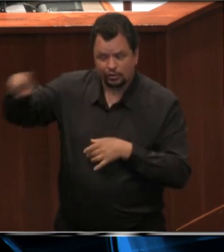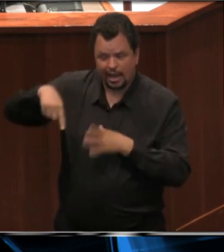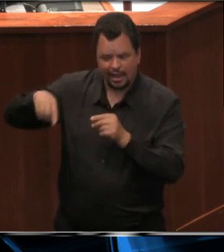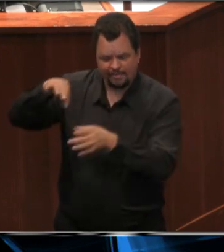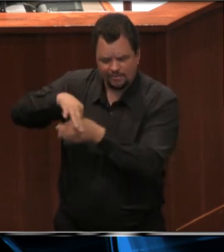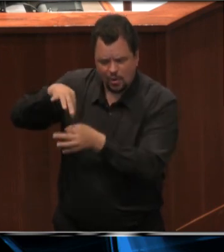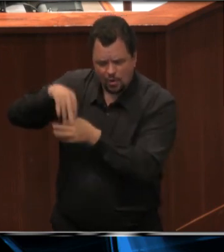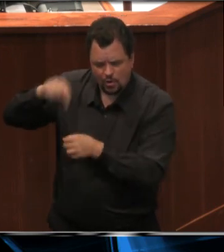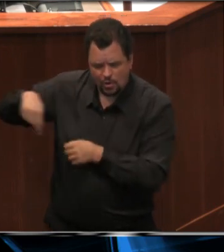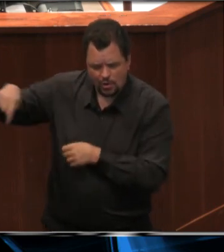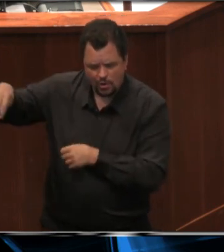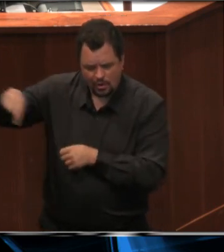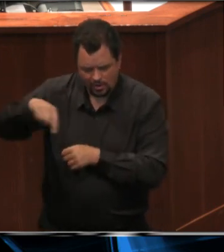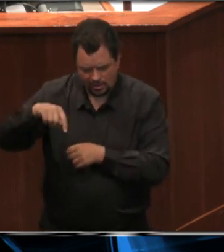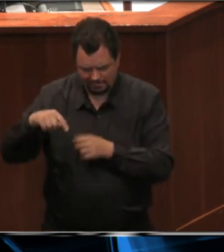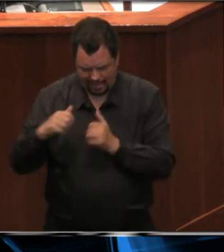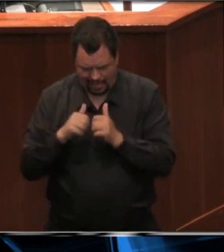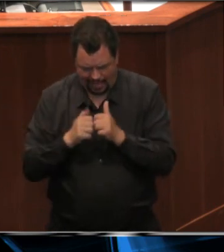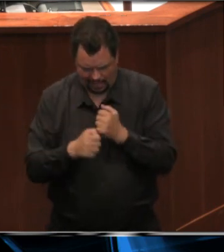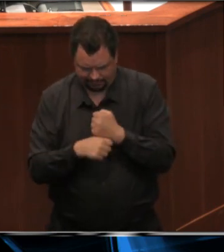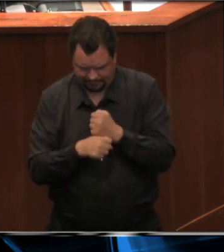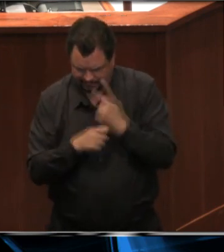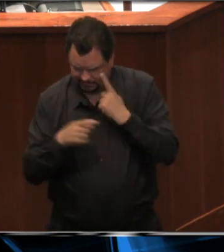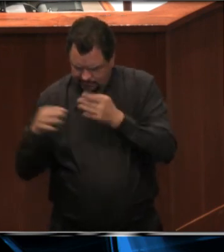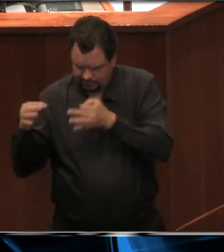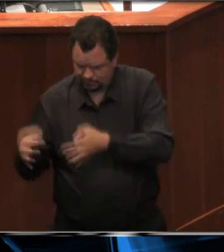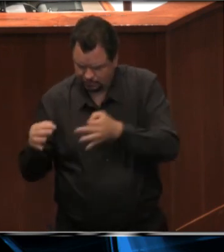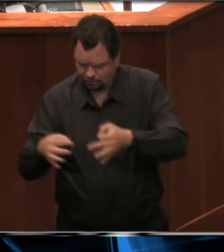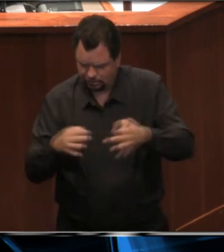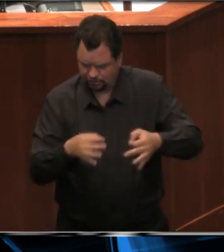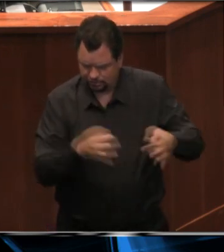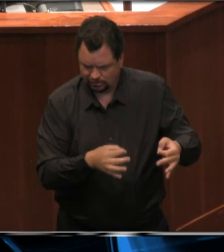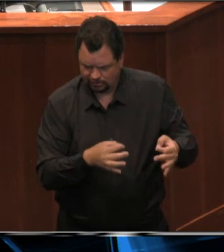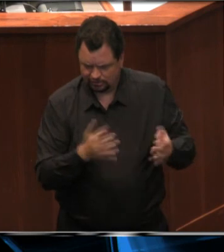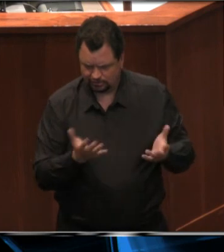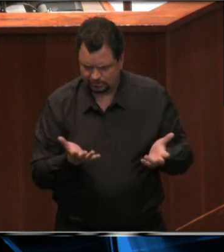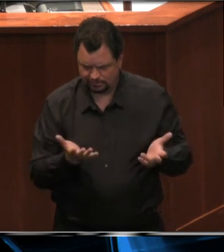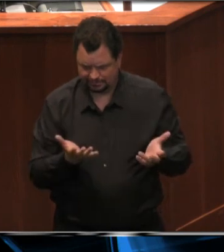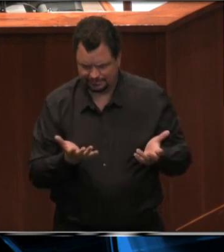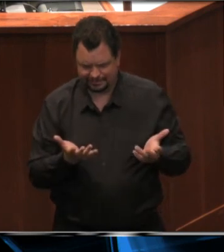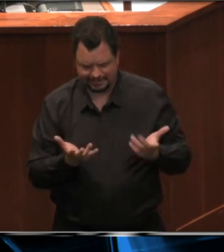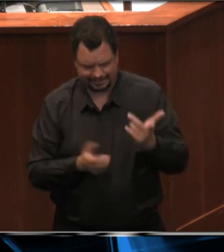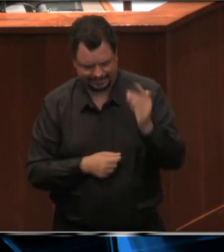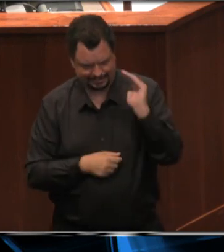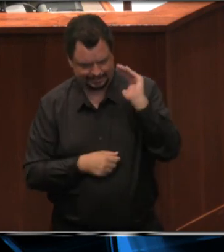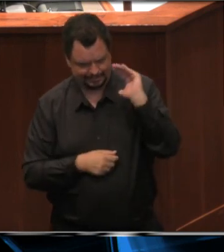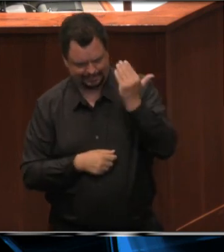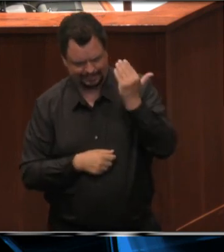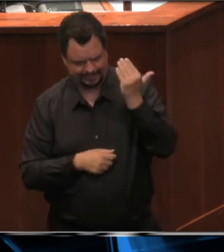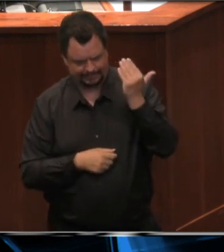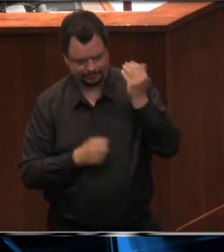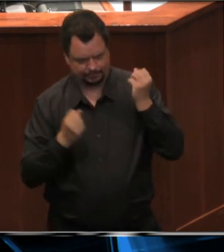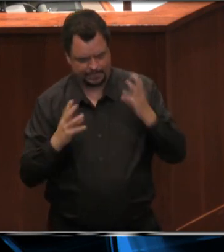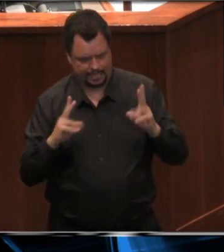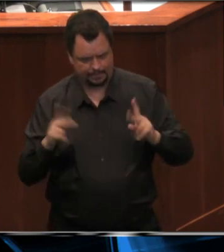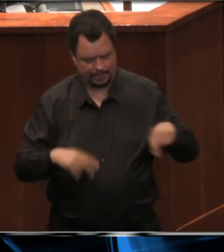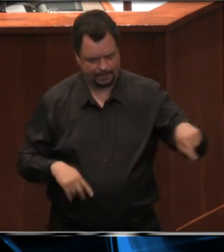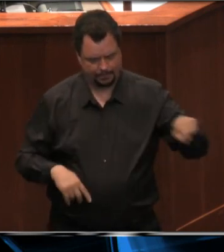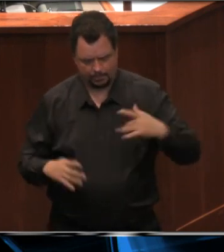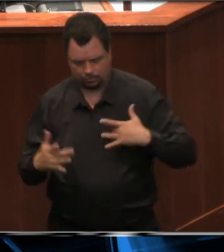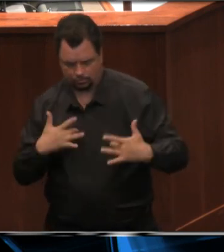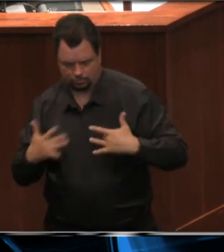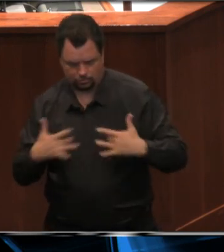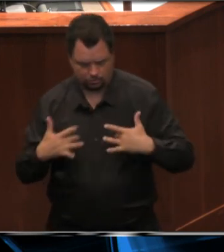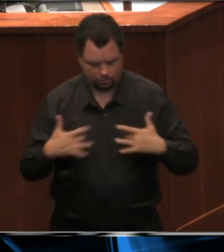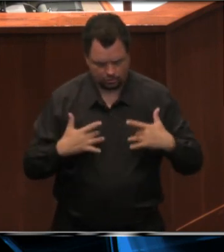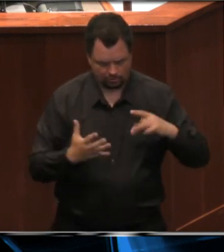decision makers are therefore unlikely to risk upsetting the status quo without strong guidance, requirements, and expectations